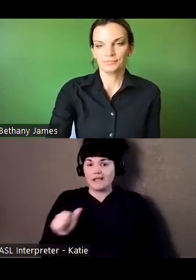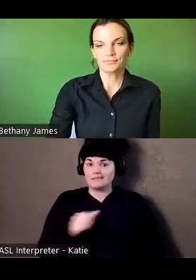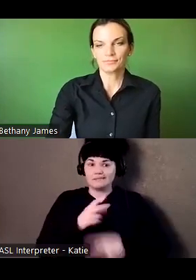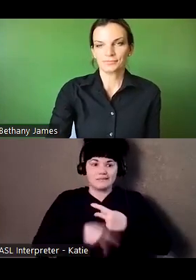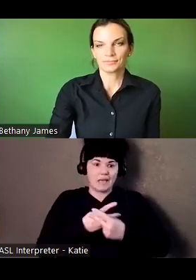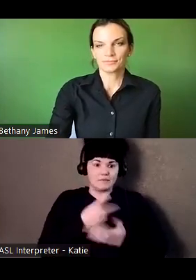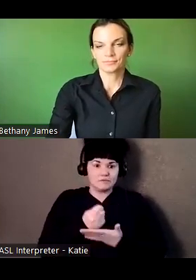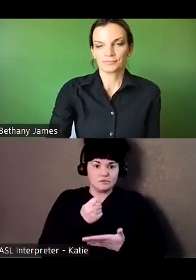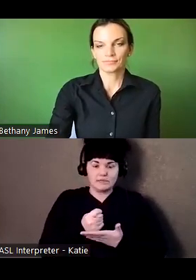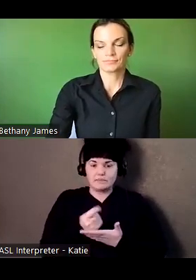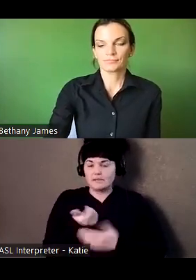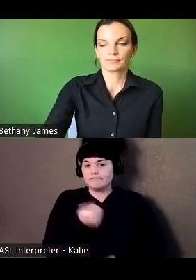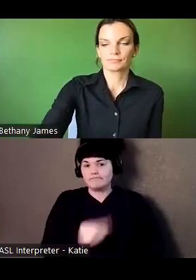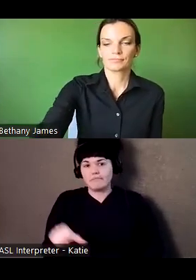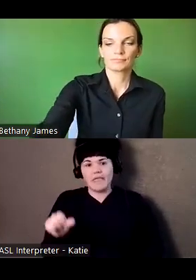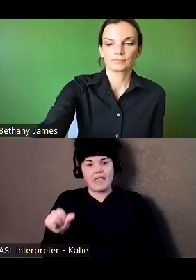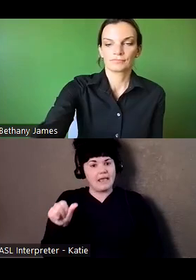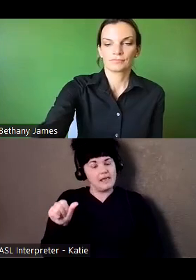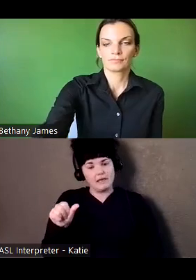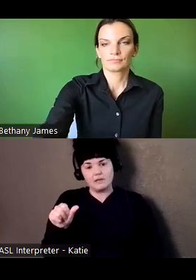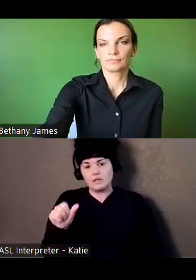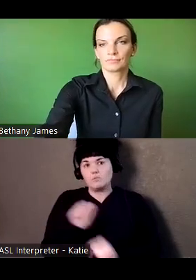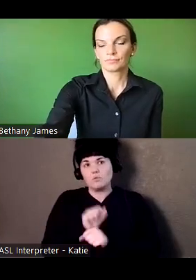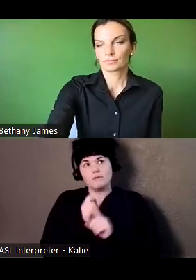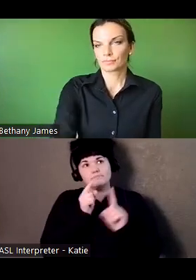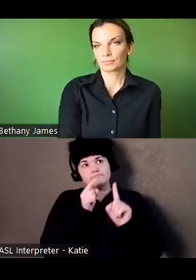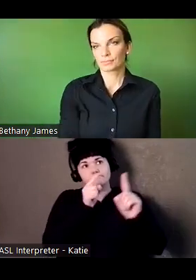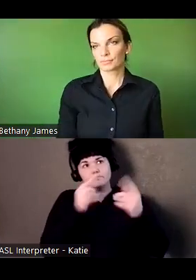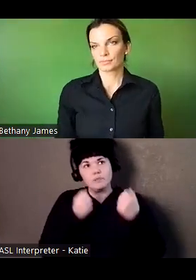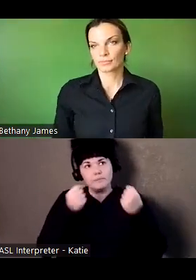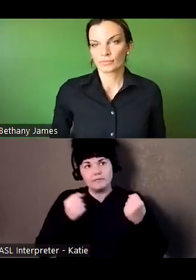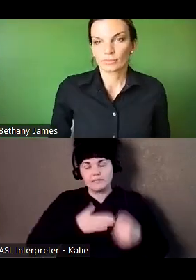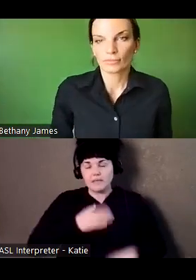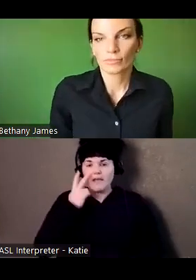or movement towards rehabilitating my vision loss